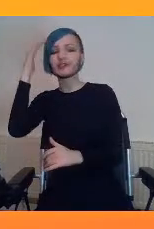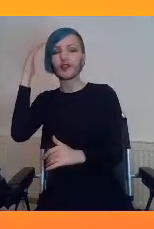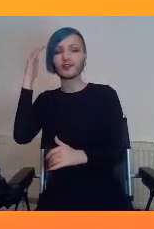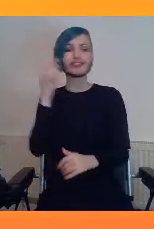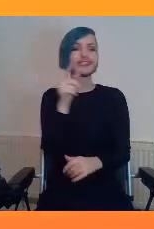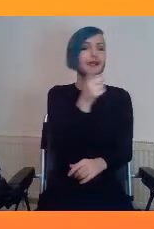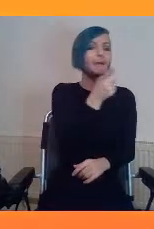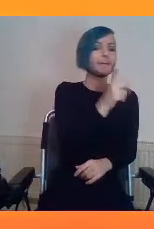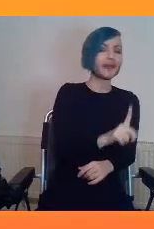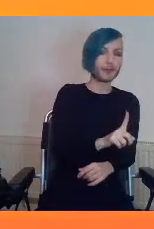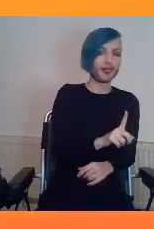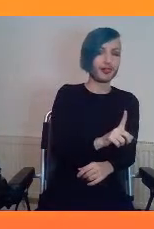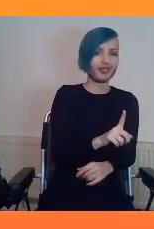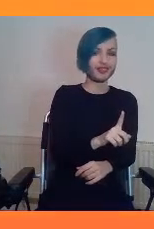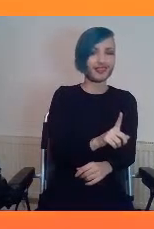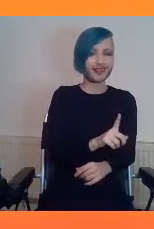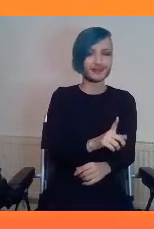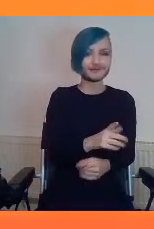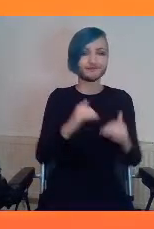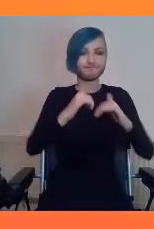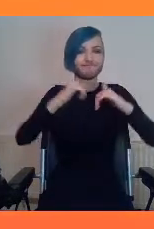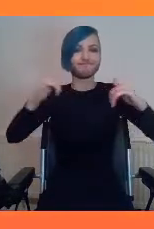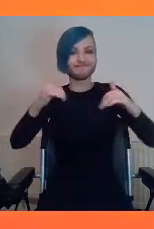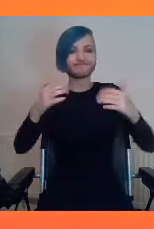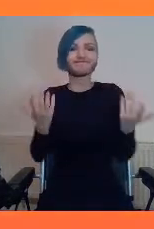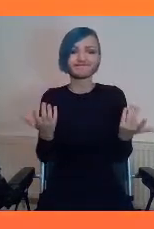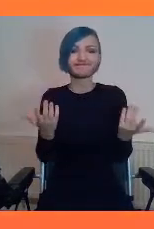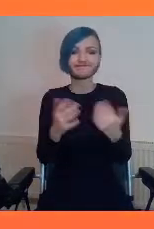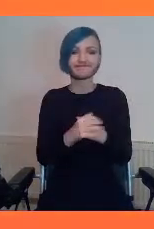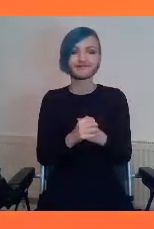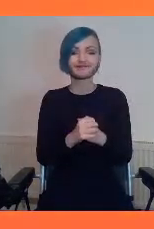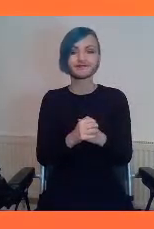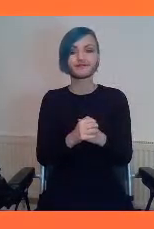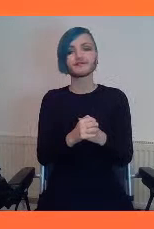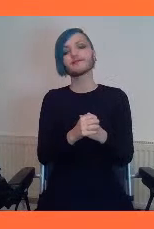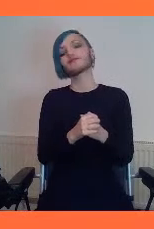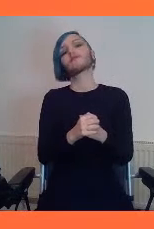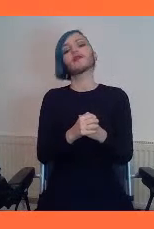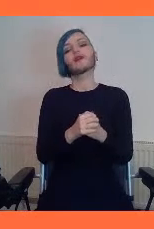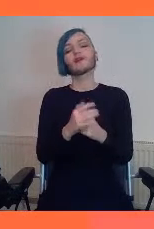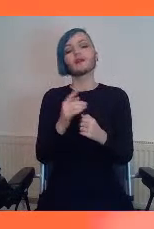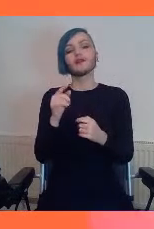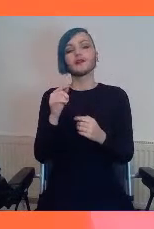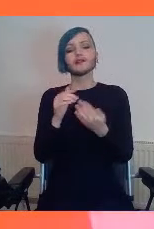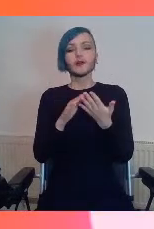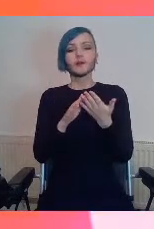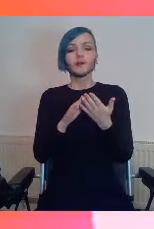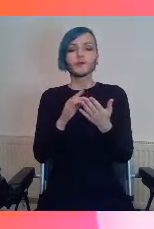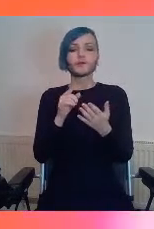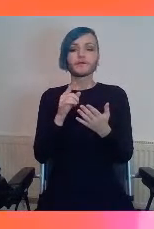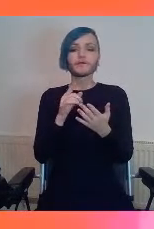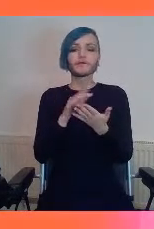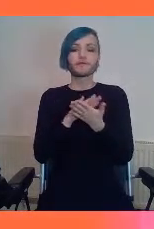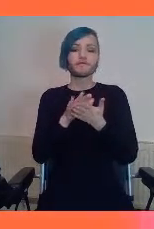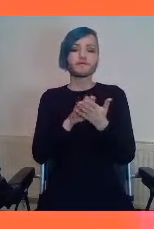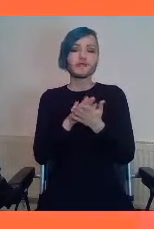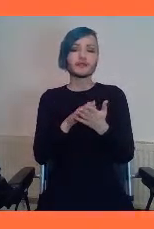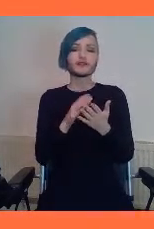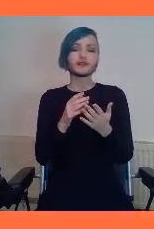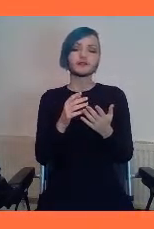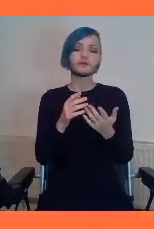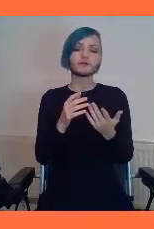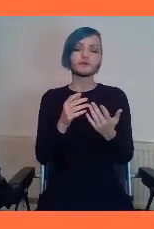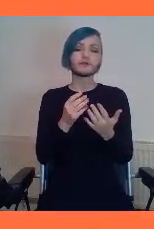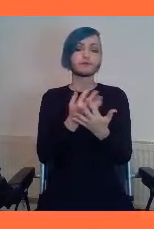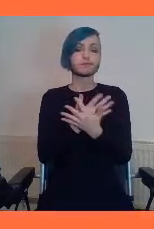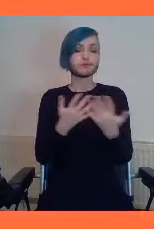When we say that they separate people and they put a lot of persons at personal risk